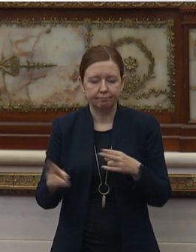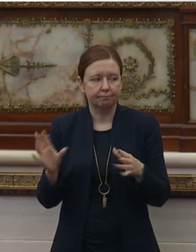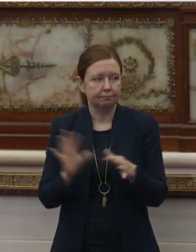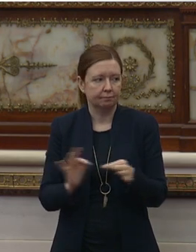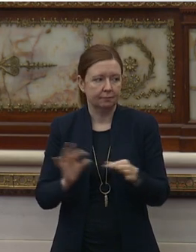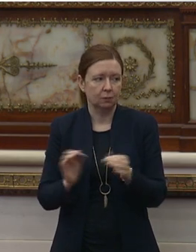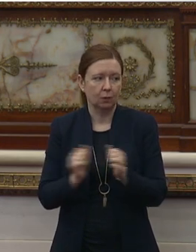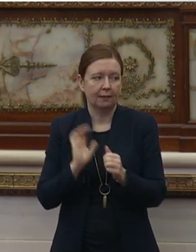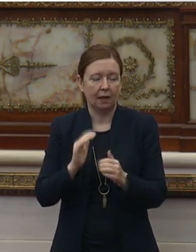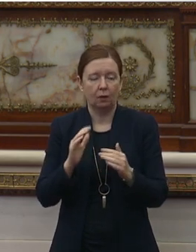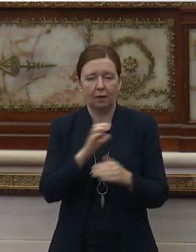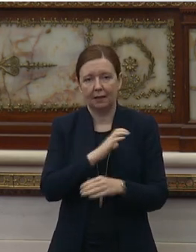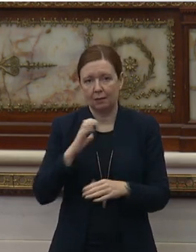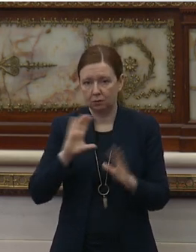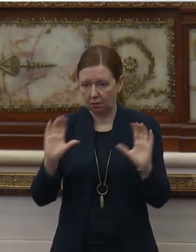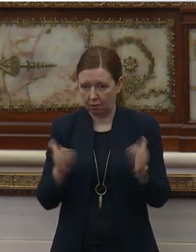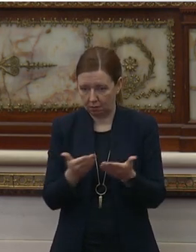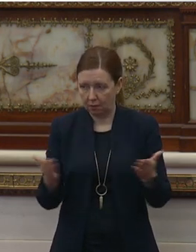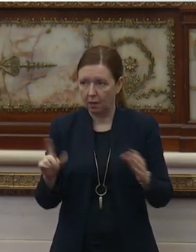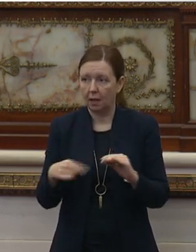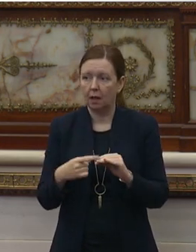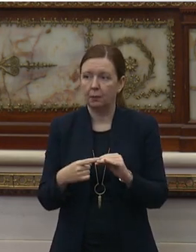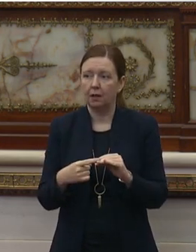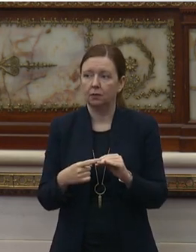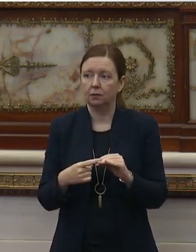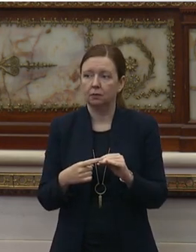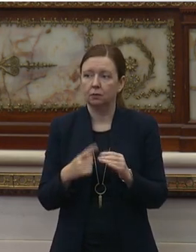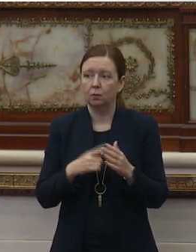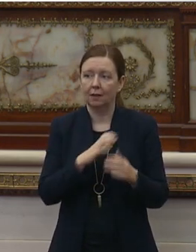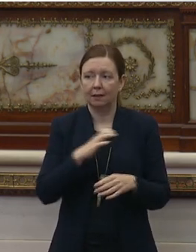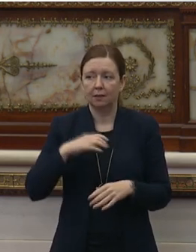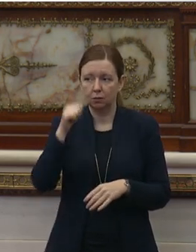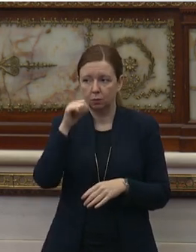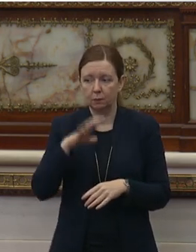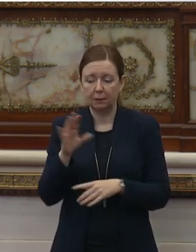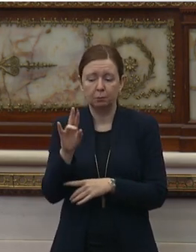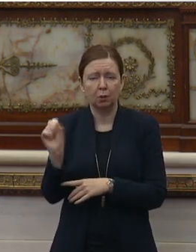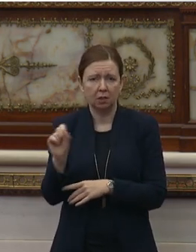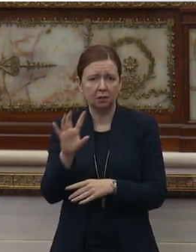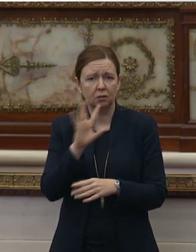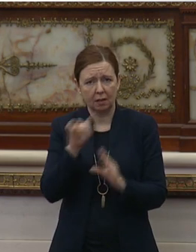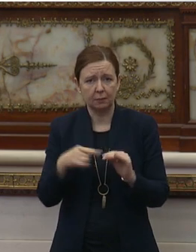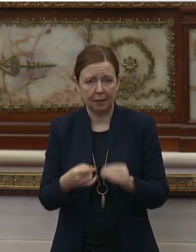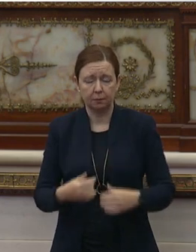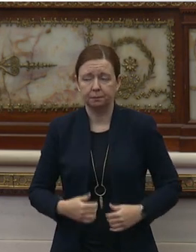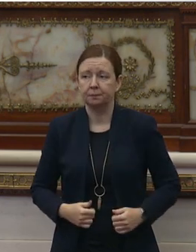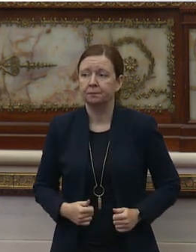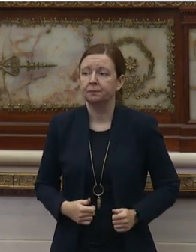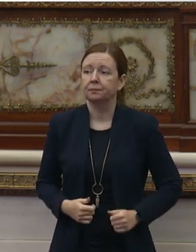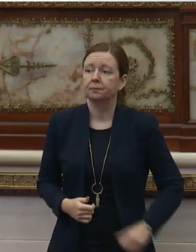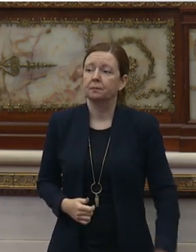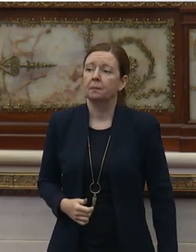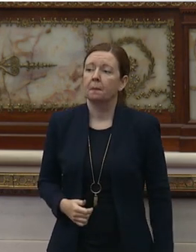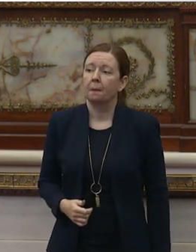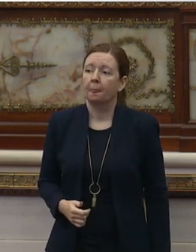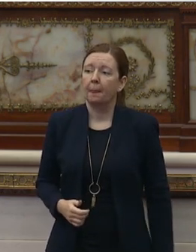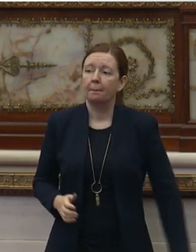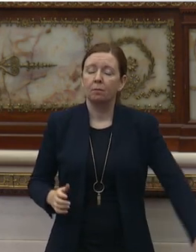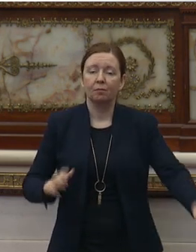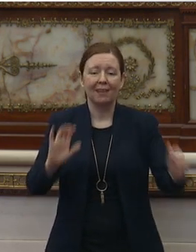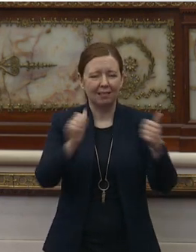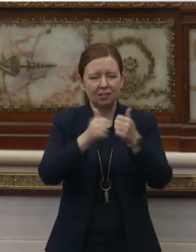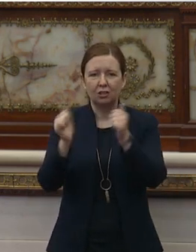with our council body a little bit about what Councilwoman Brooks had talked about and the